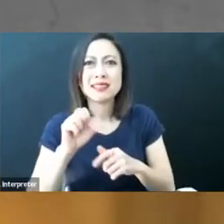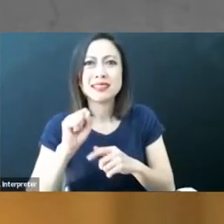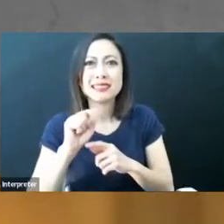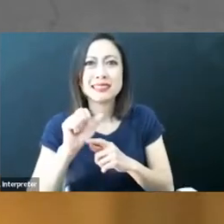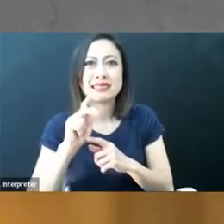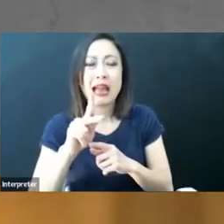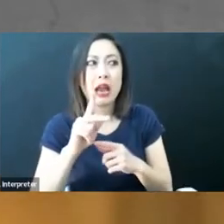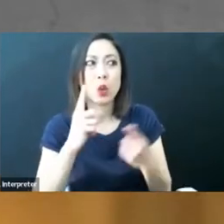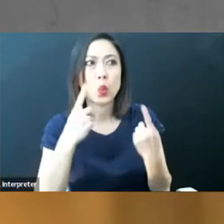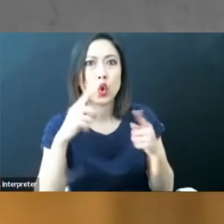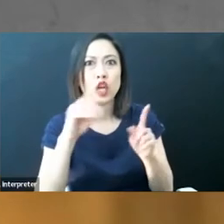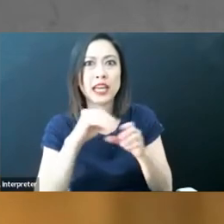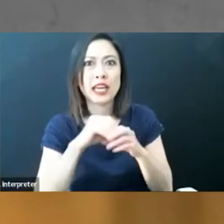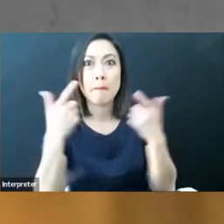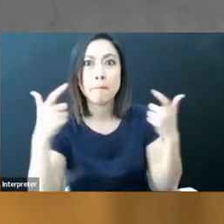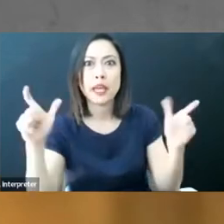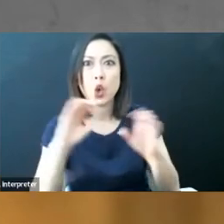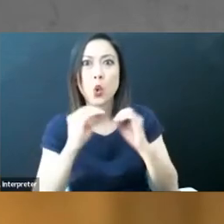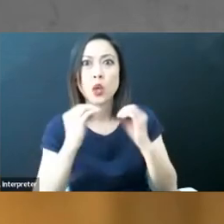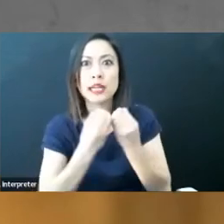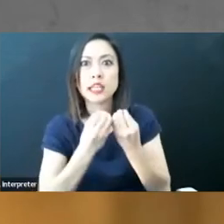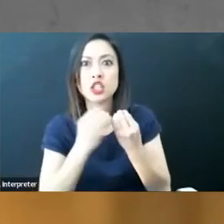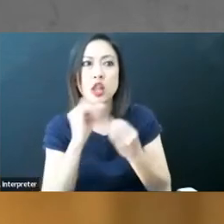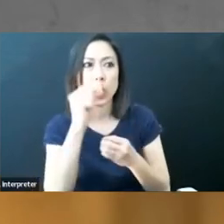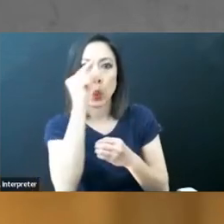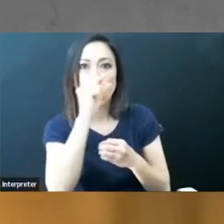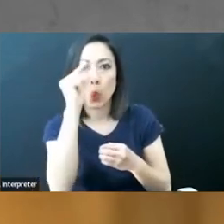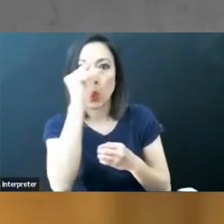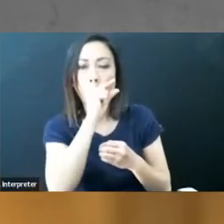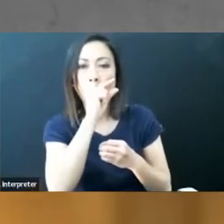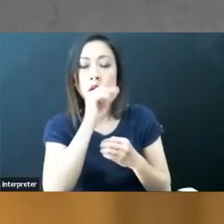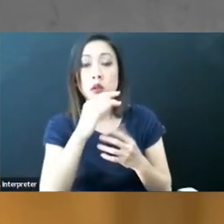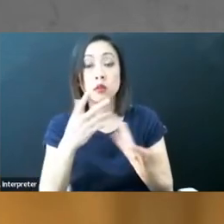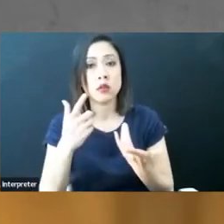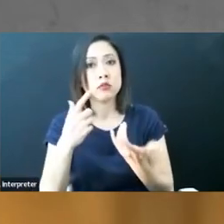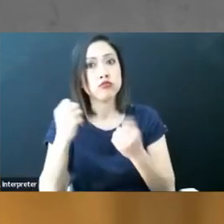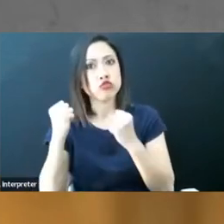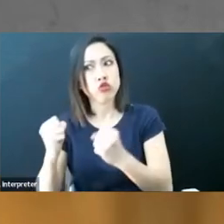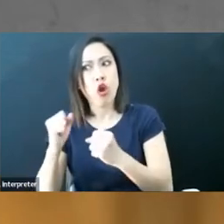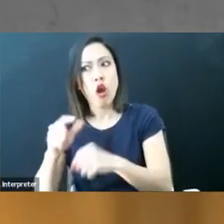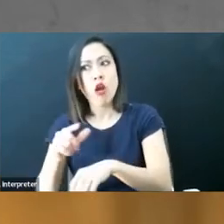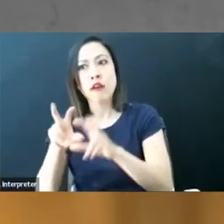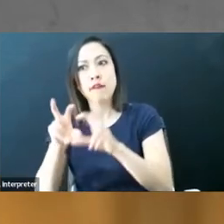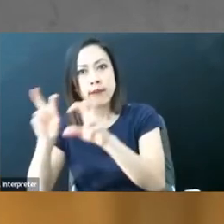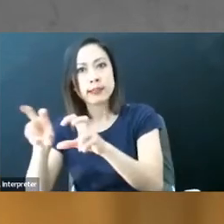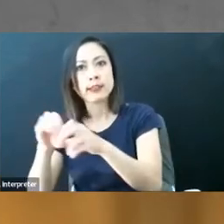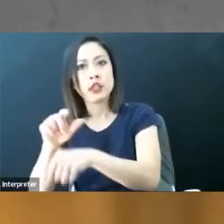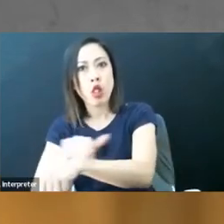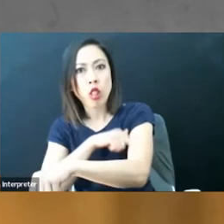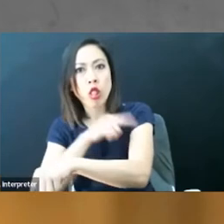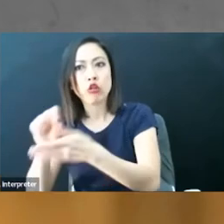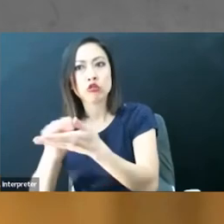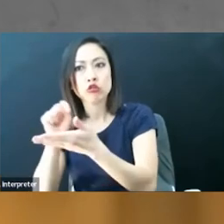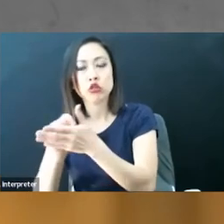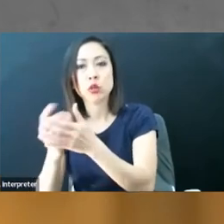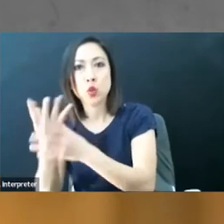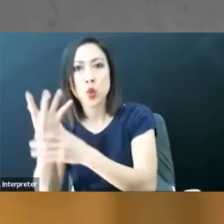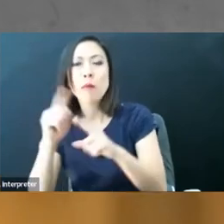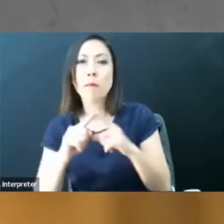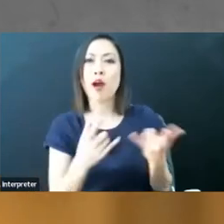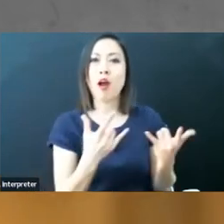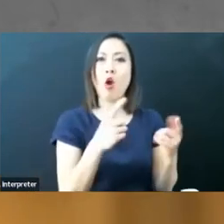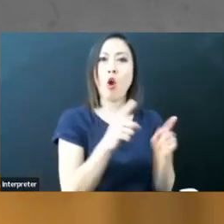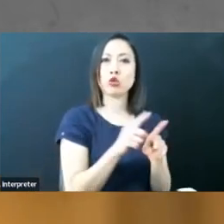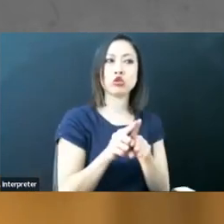been strong on investing in long-term growth, but also in taking risks and experimenting and exploring